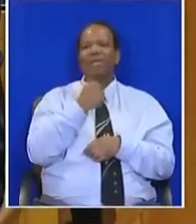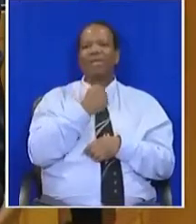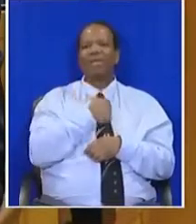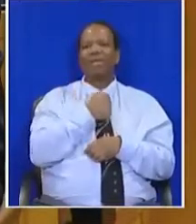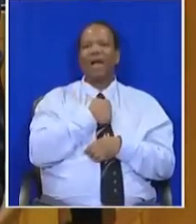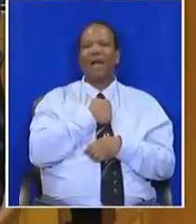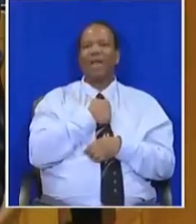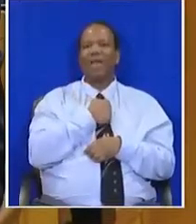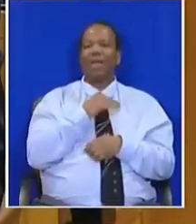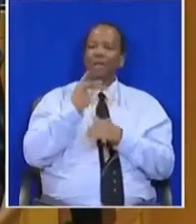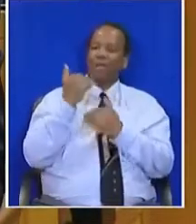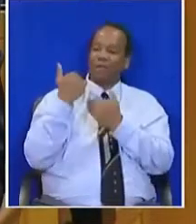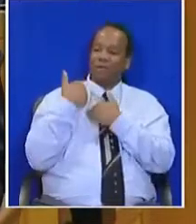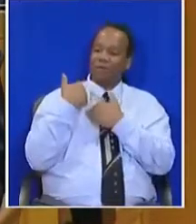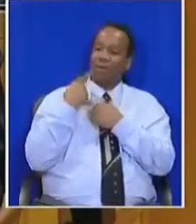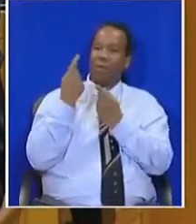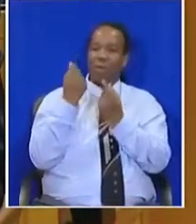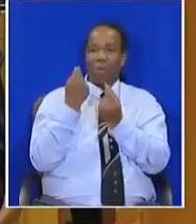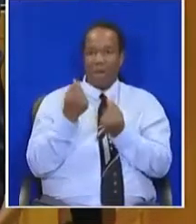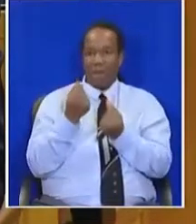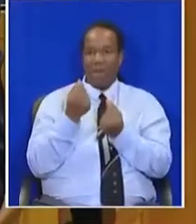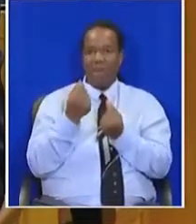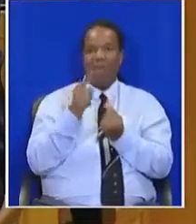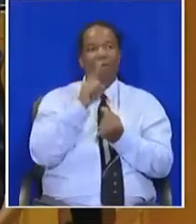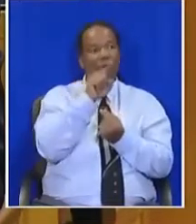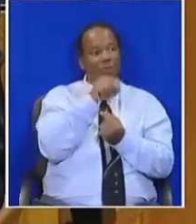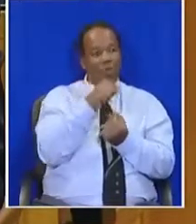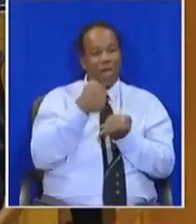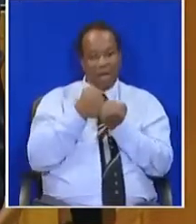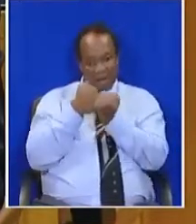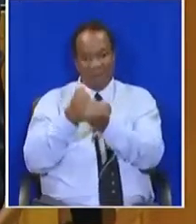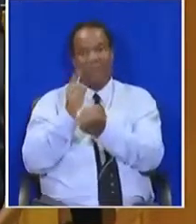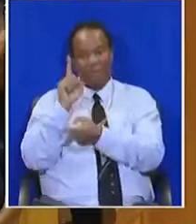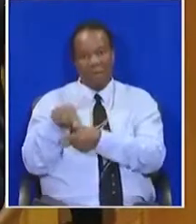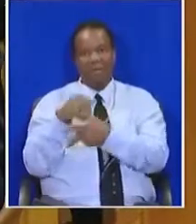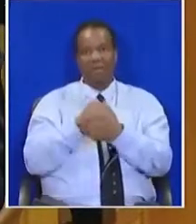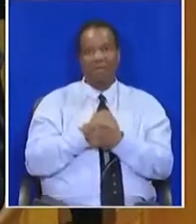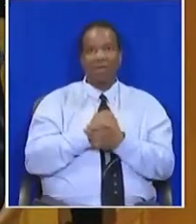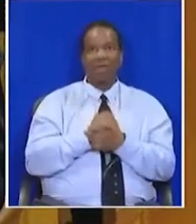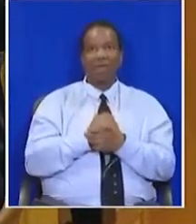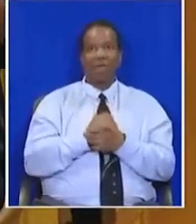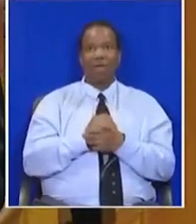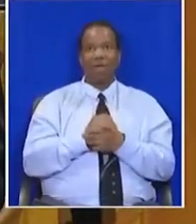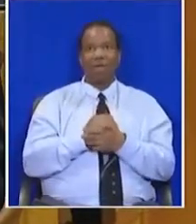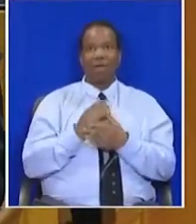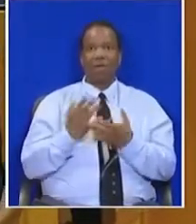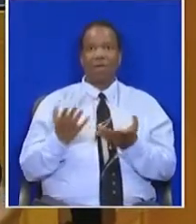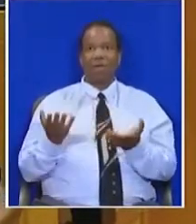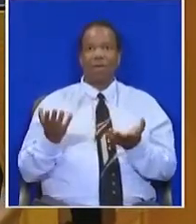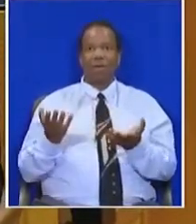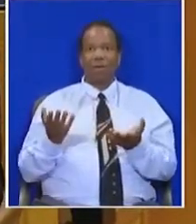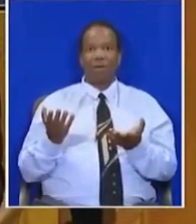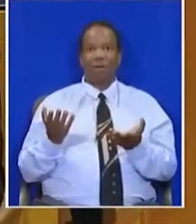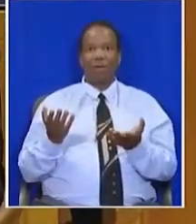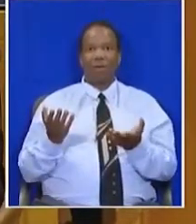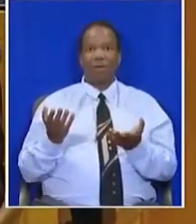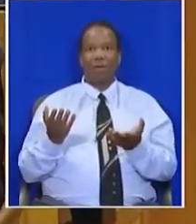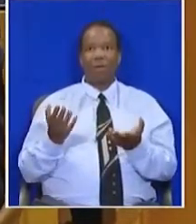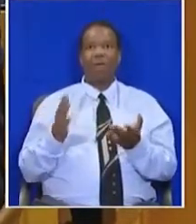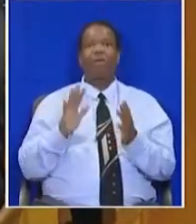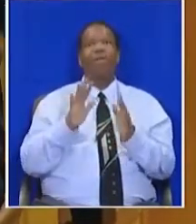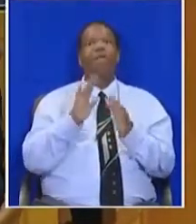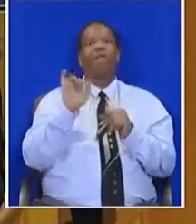deals with money. You must help him." Now, I'm here on